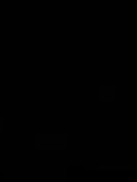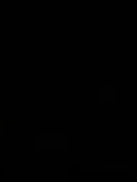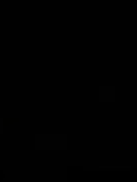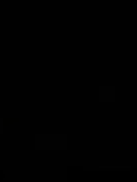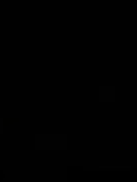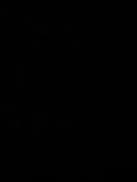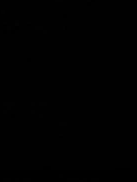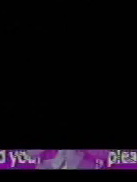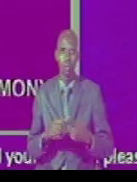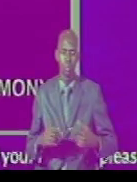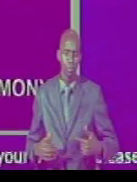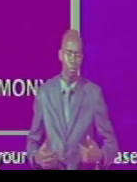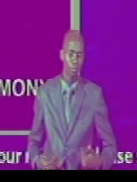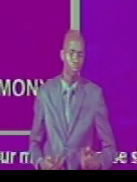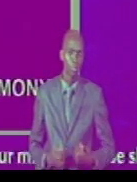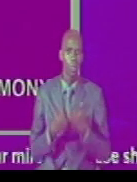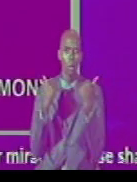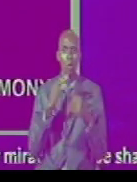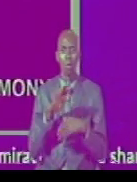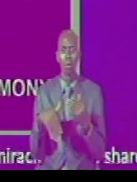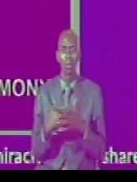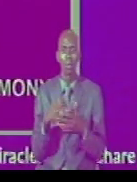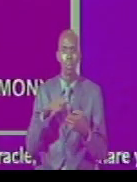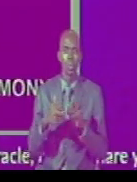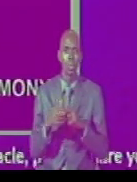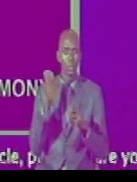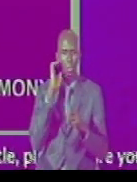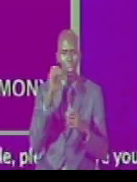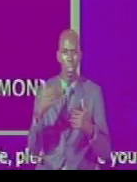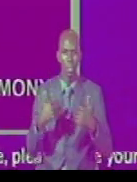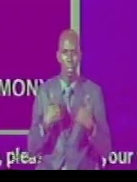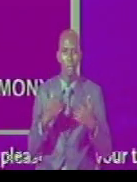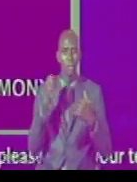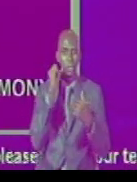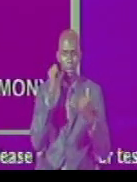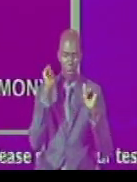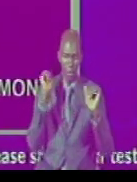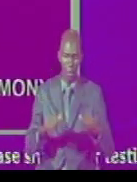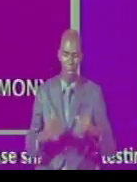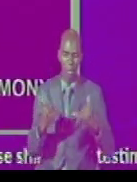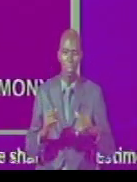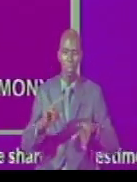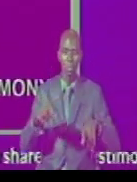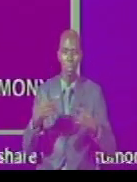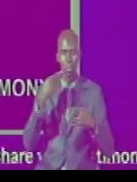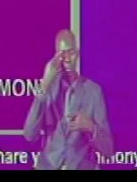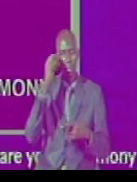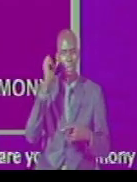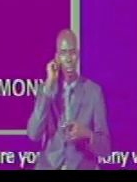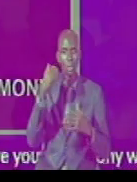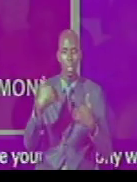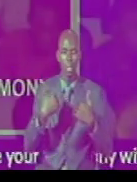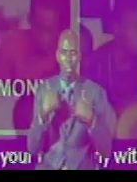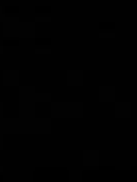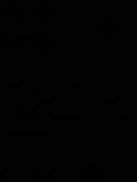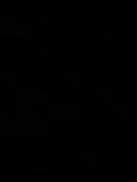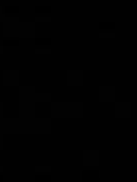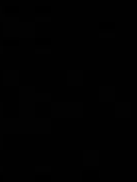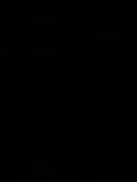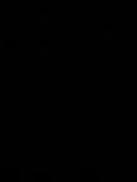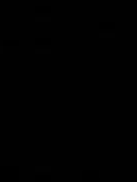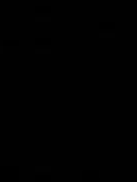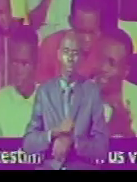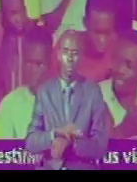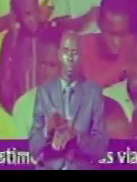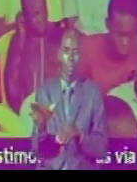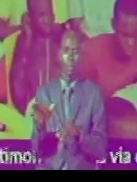challenges. She can now go because she has received an impact. Praise the Lord. From